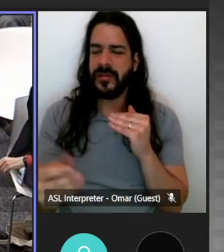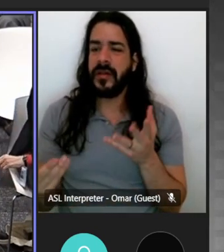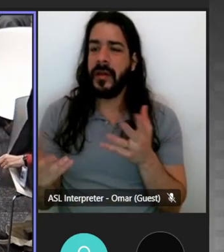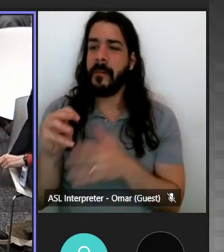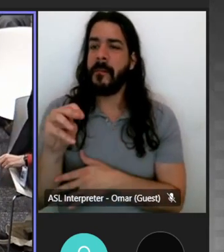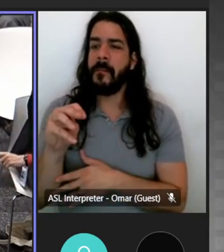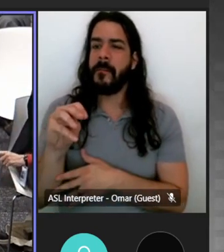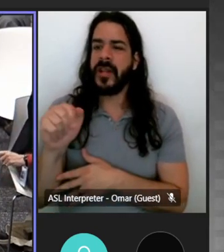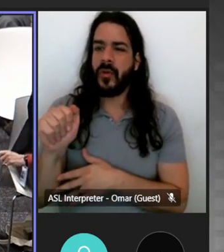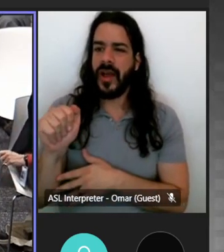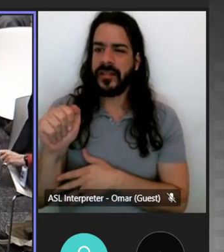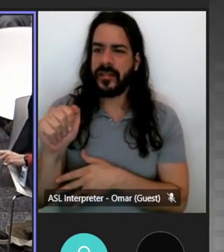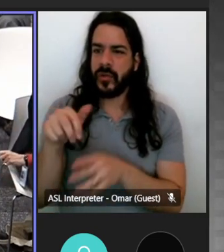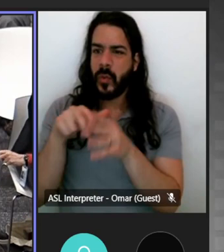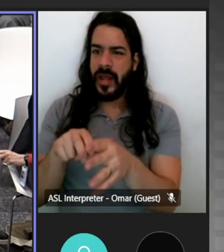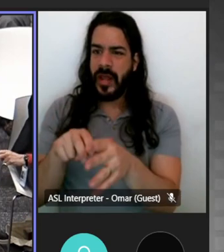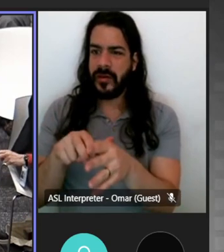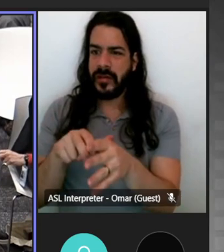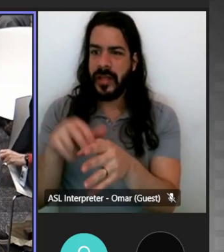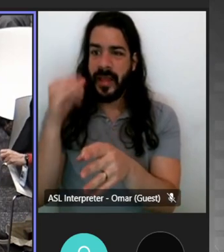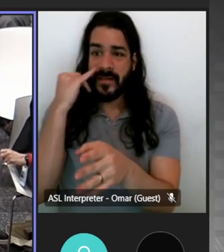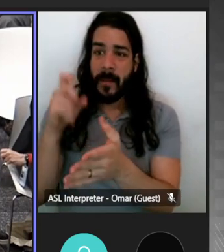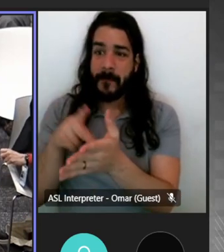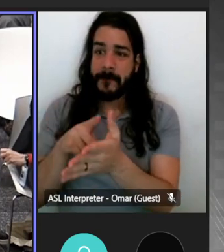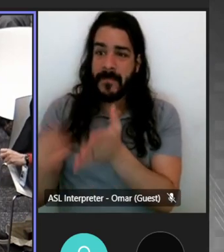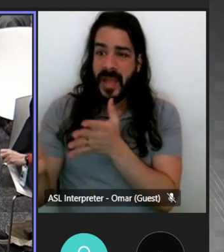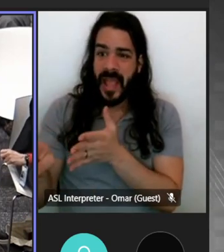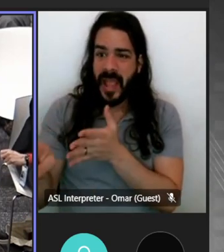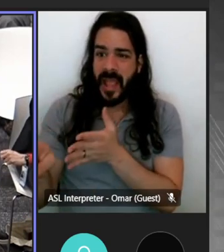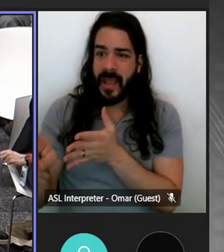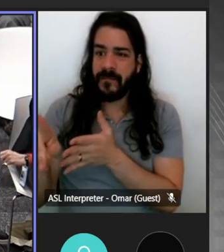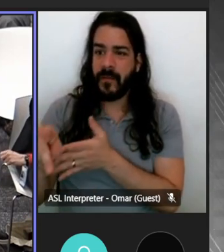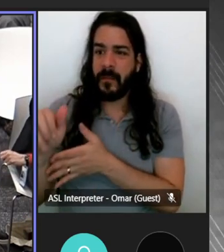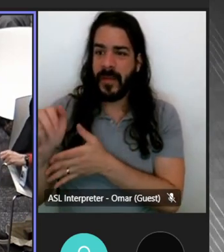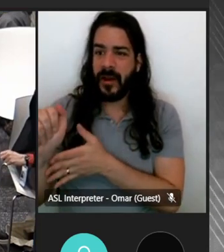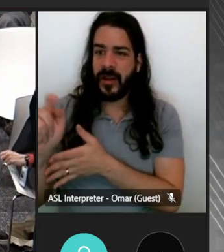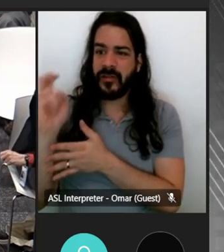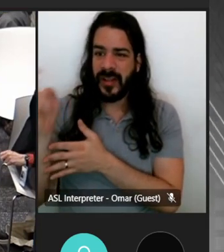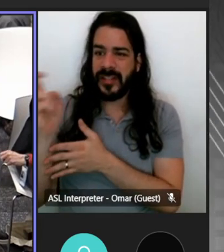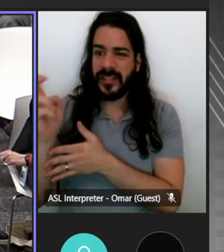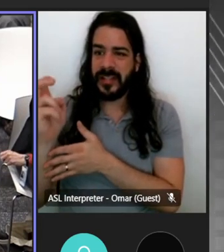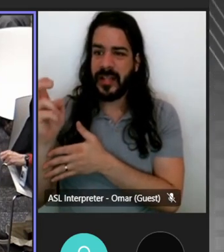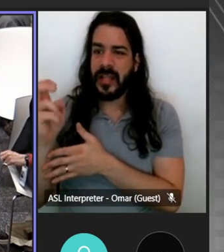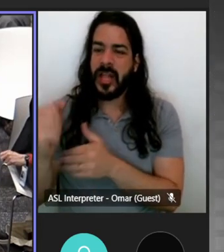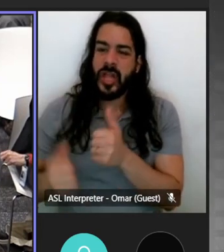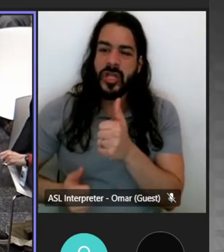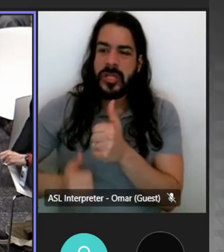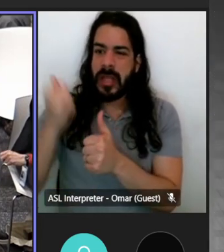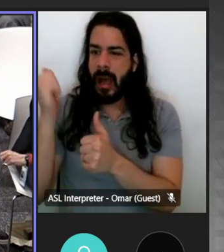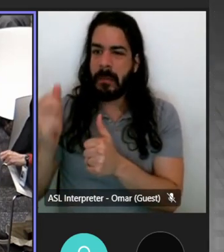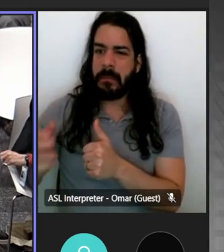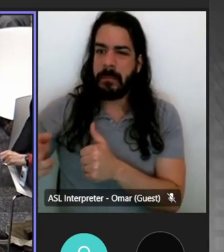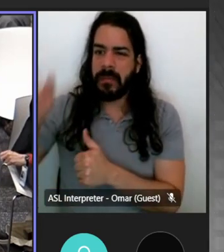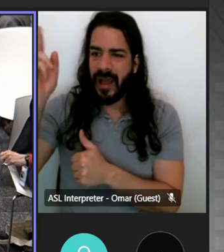Metro Access riders, when they have to pay to ride paratransit, they're paying the highest fare in the country.